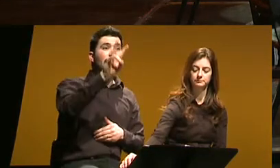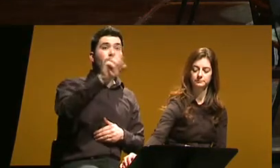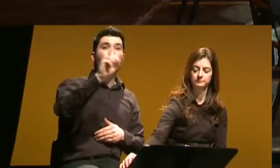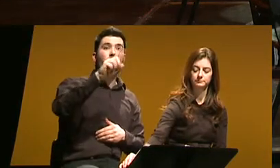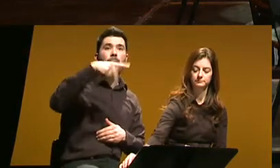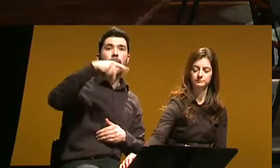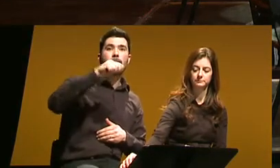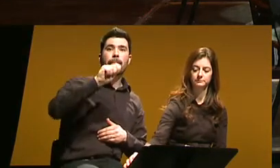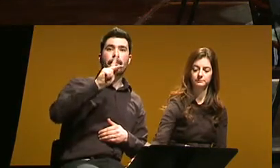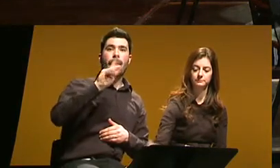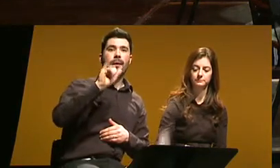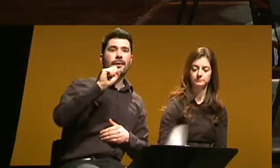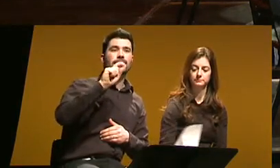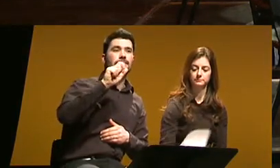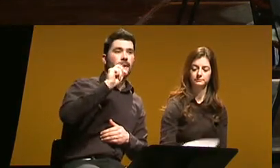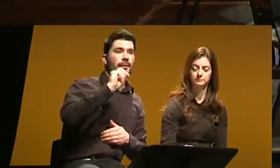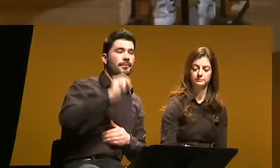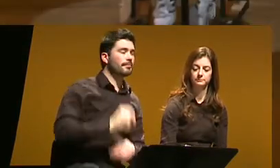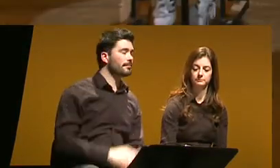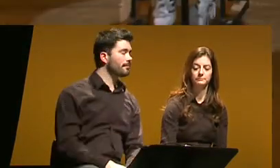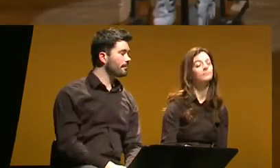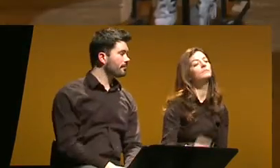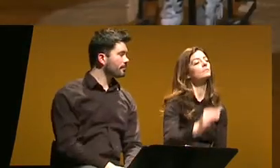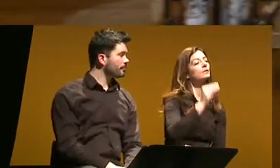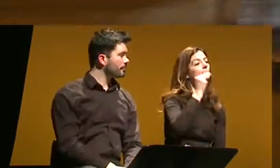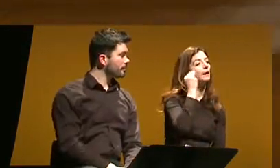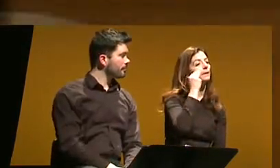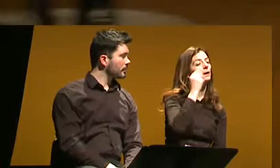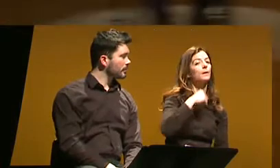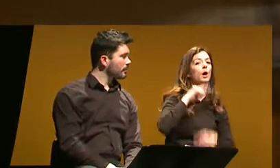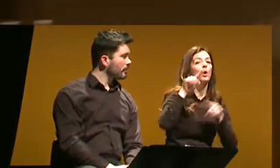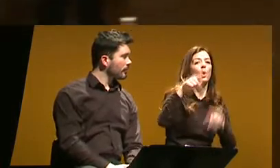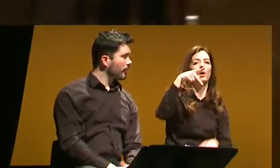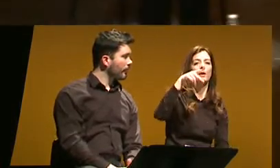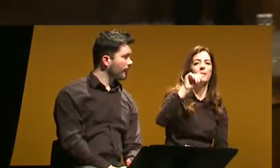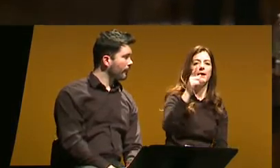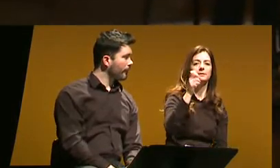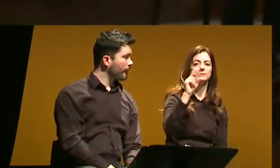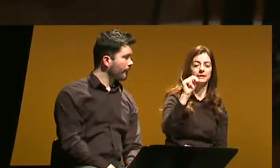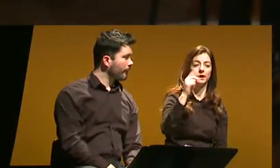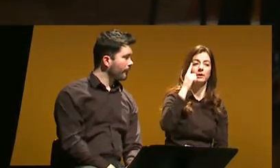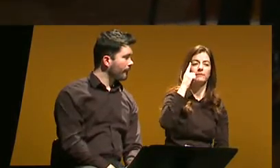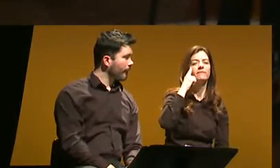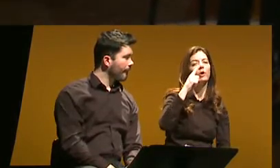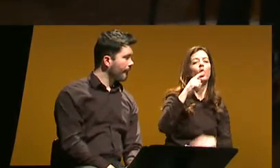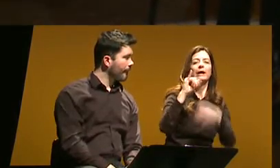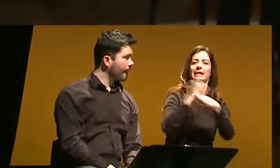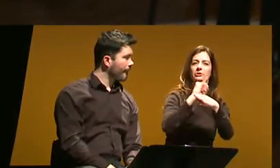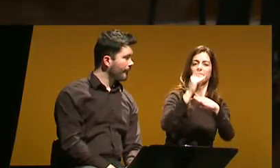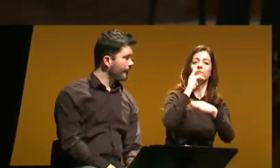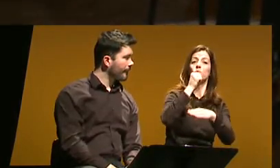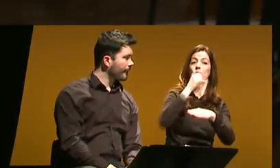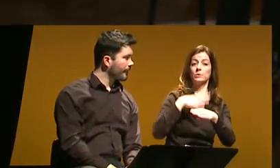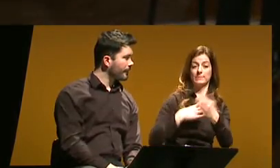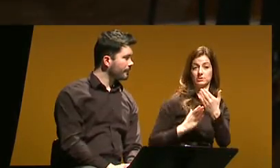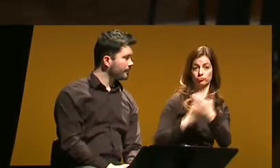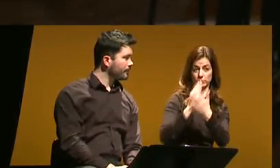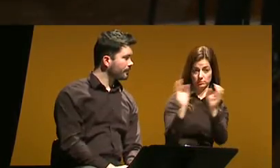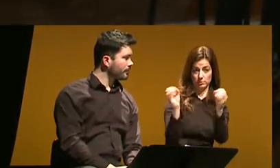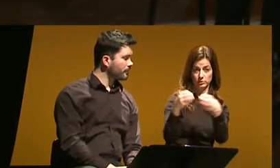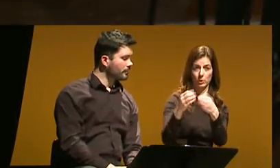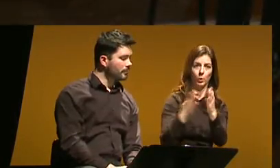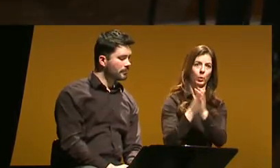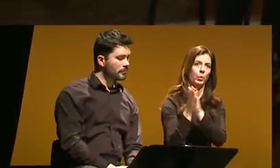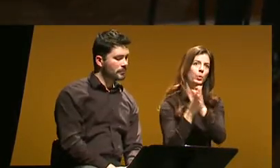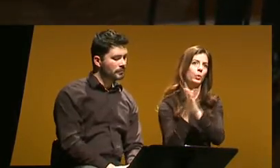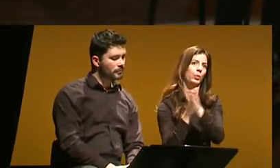2007. Lahore, Pakistan. I go to Pakistan for the summer to intern for a women's rights organization. I'm really excited, but I'm coming from